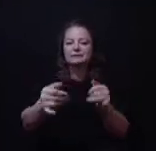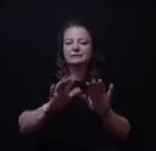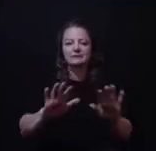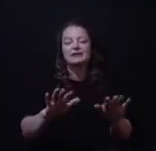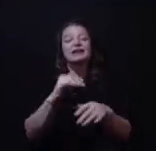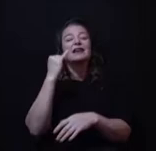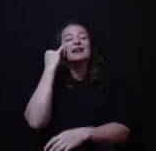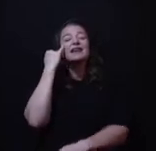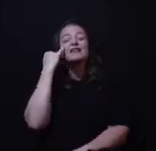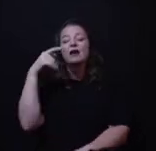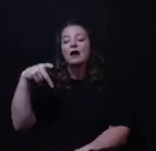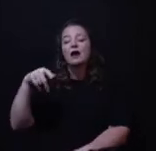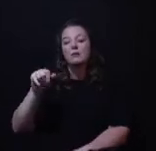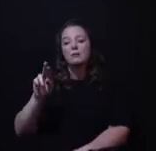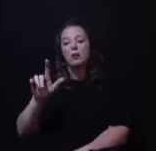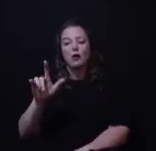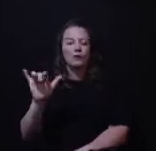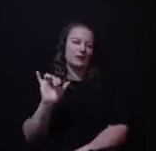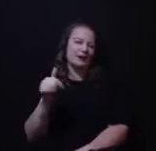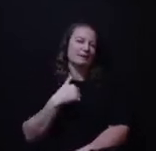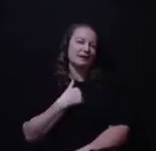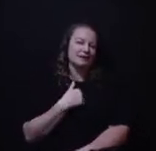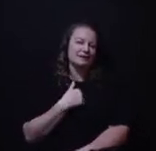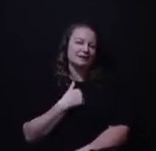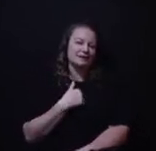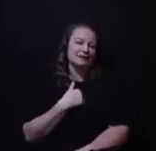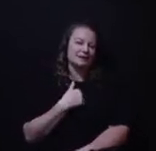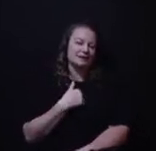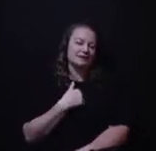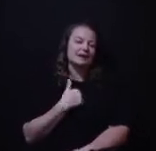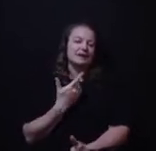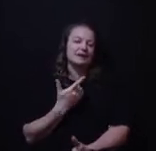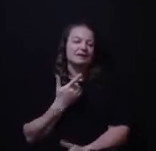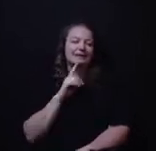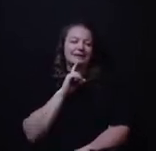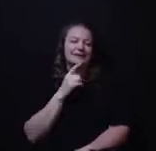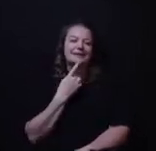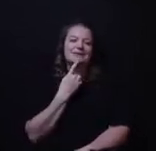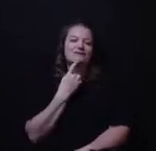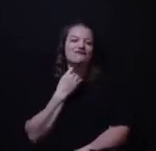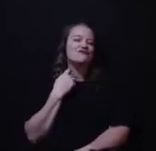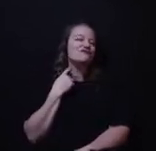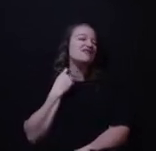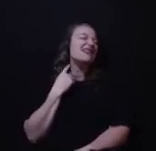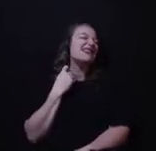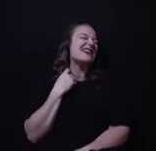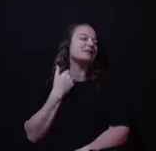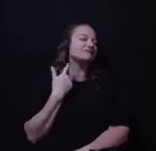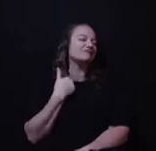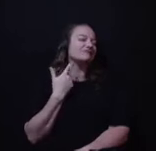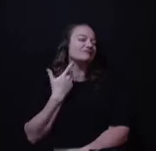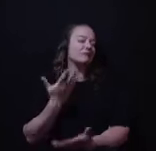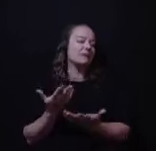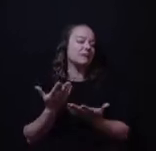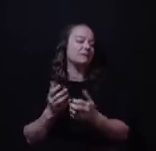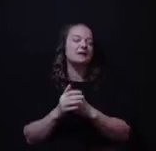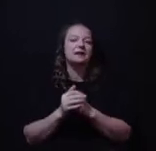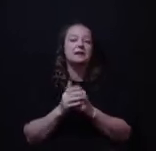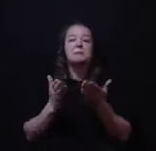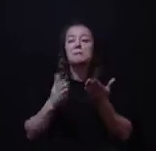If Paul were like me, colloquially redneck, which he wasn't, he might have said,